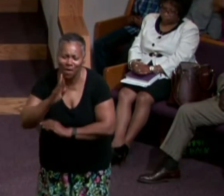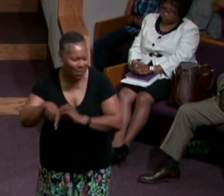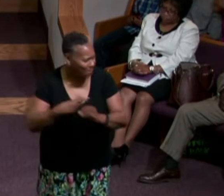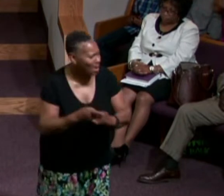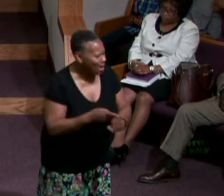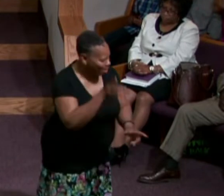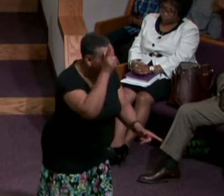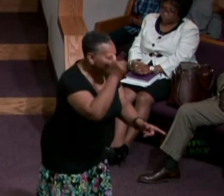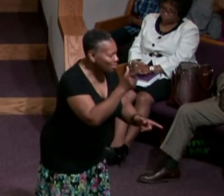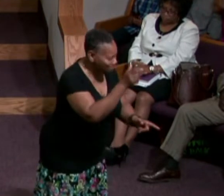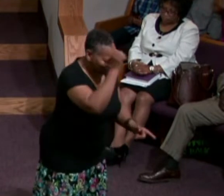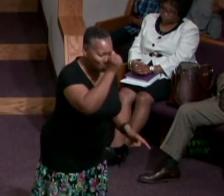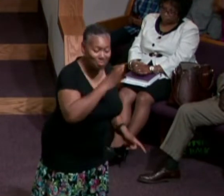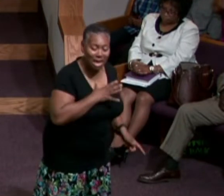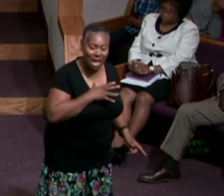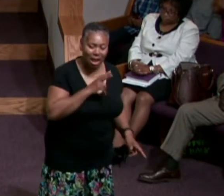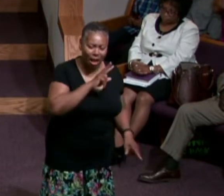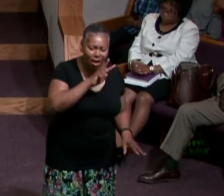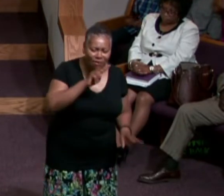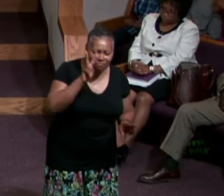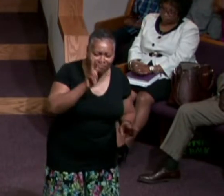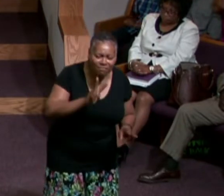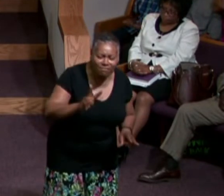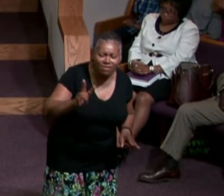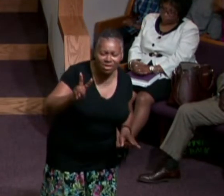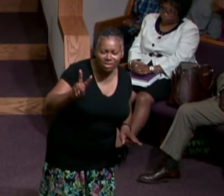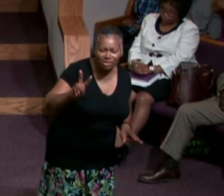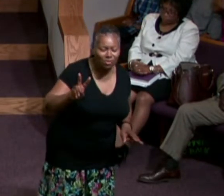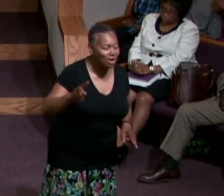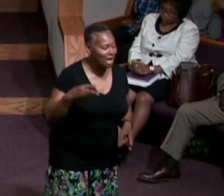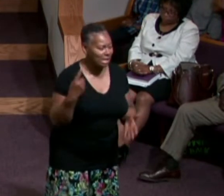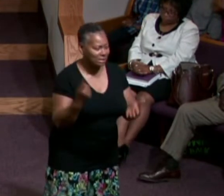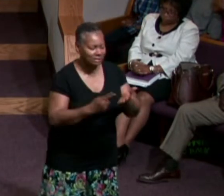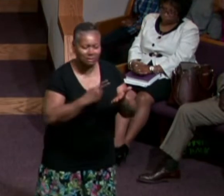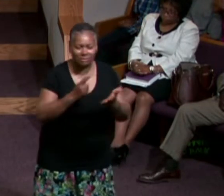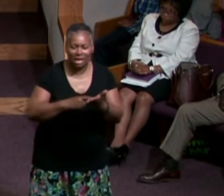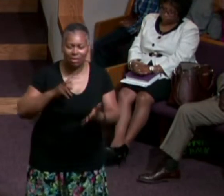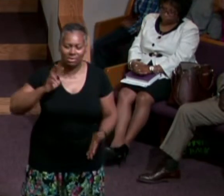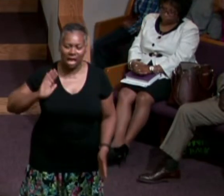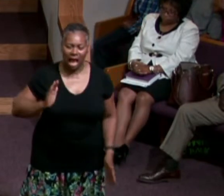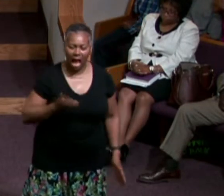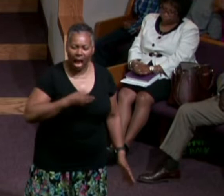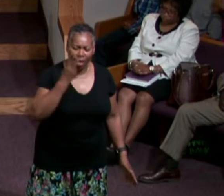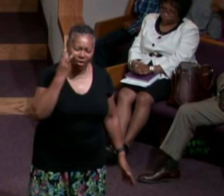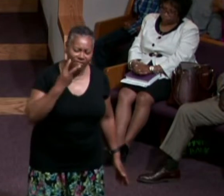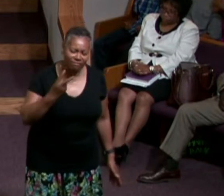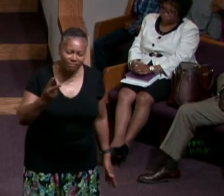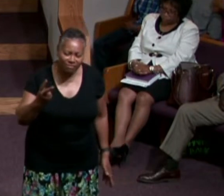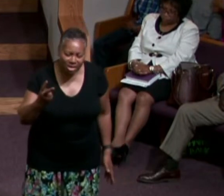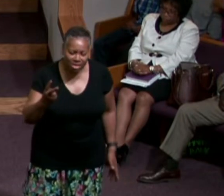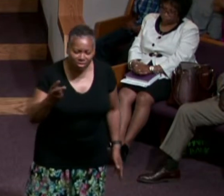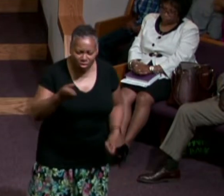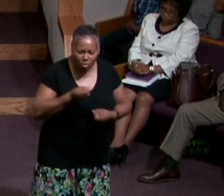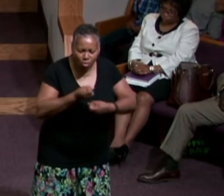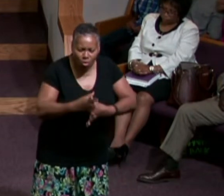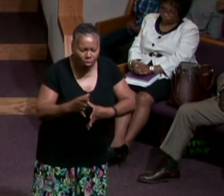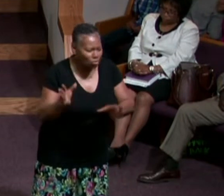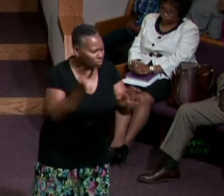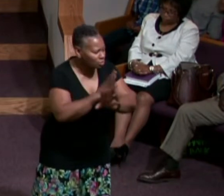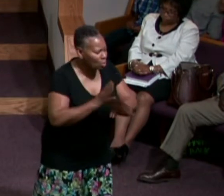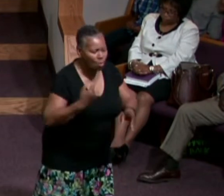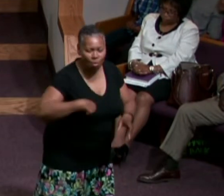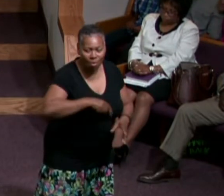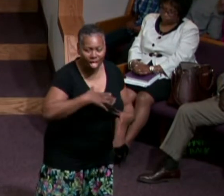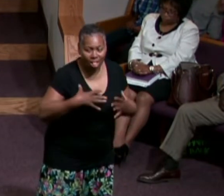See, brothers are visual creatures, and sometimes our vision gets us in trouble. We like what we see, but we have to learn